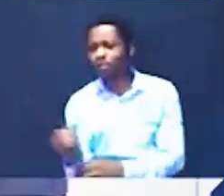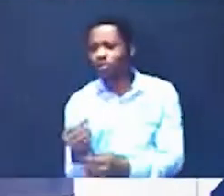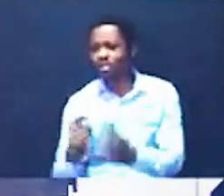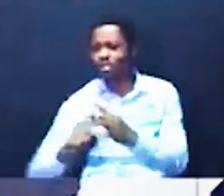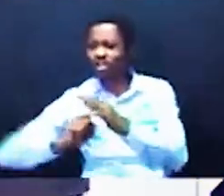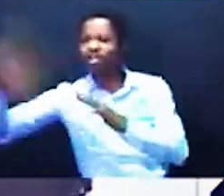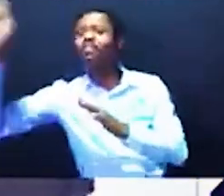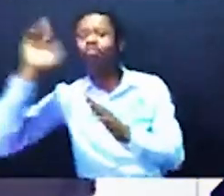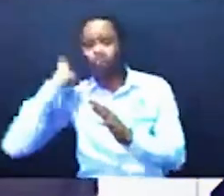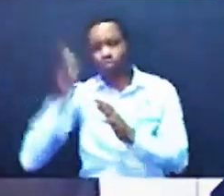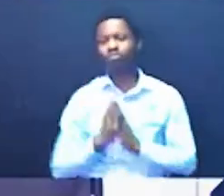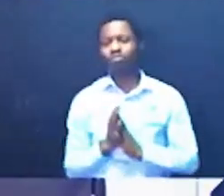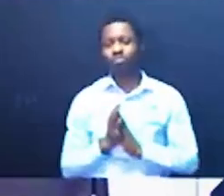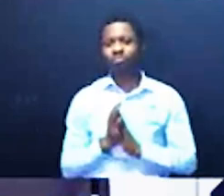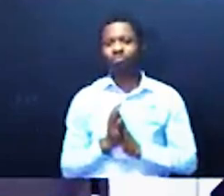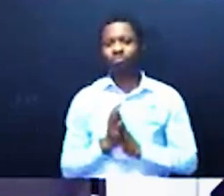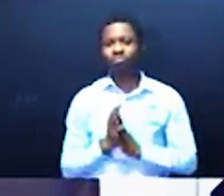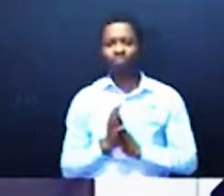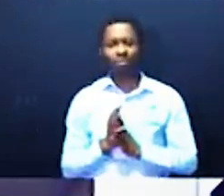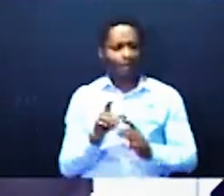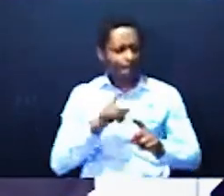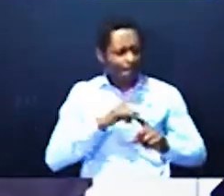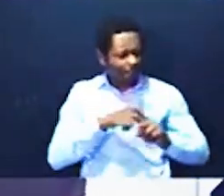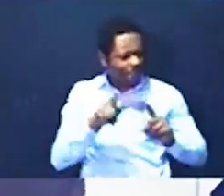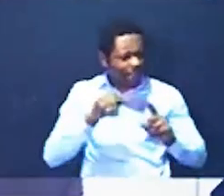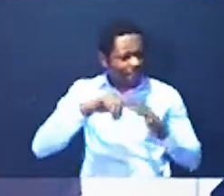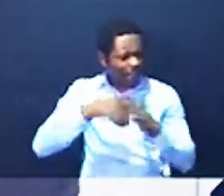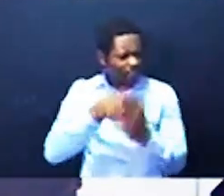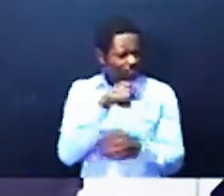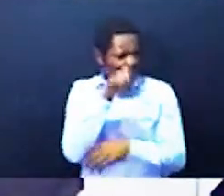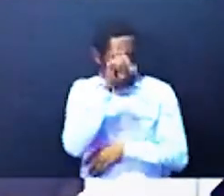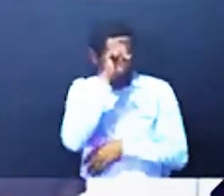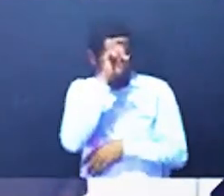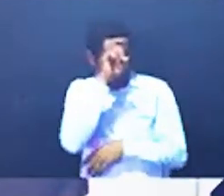the crowd, this dove rests